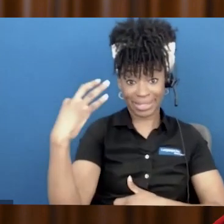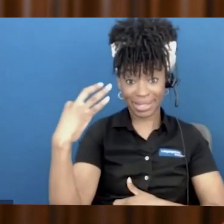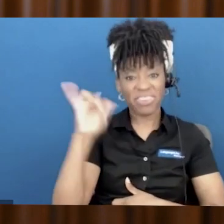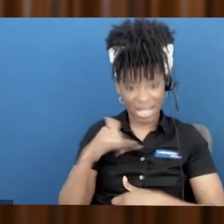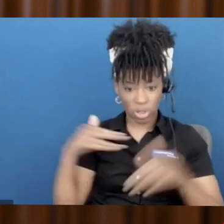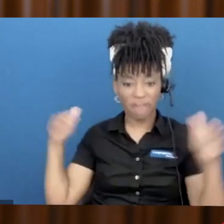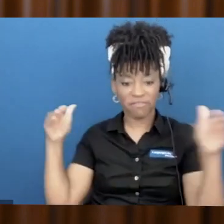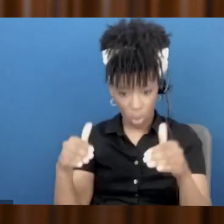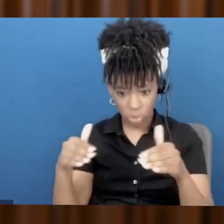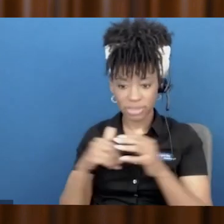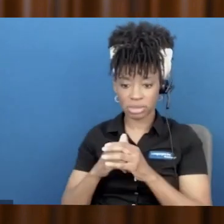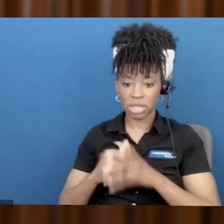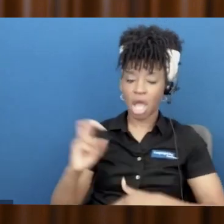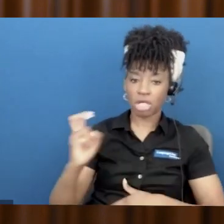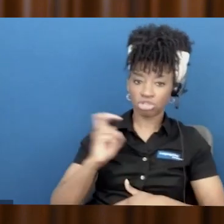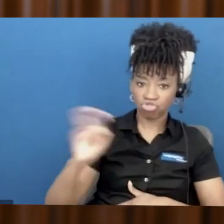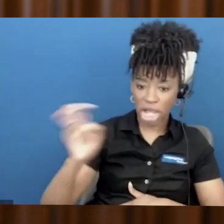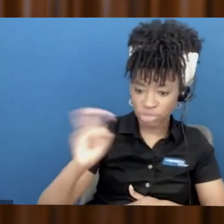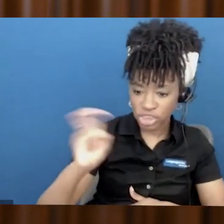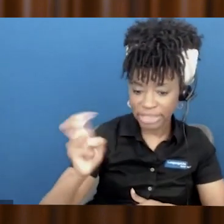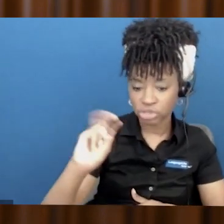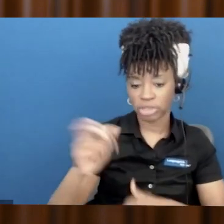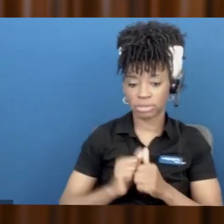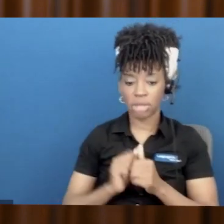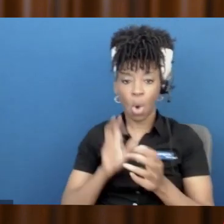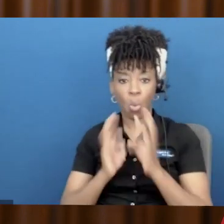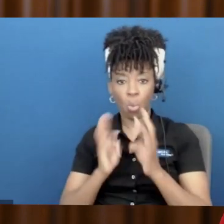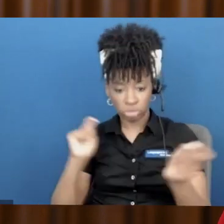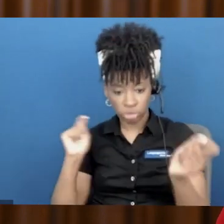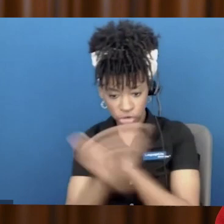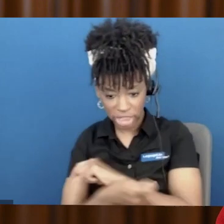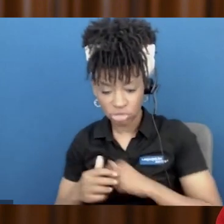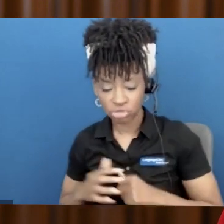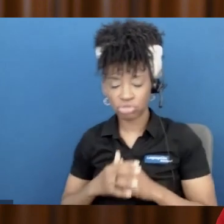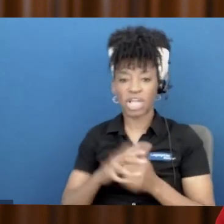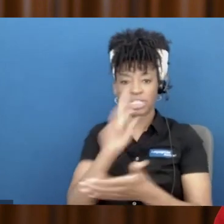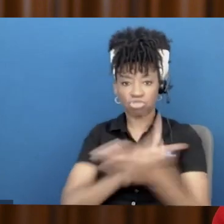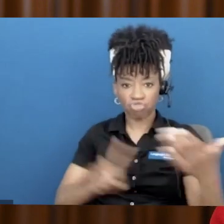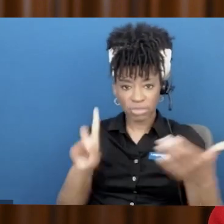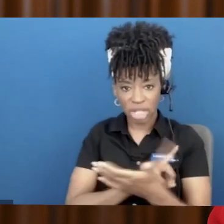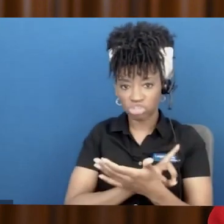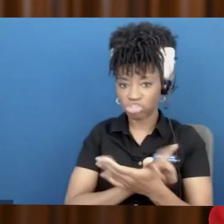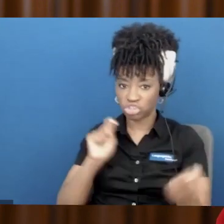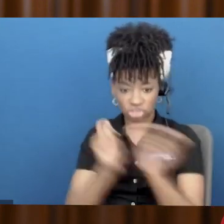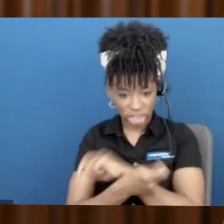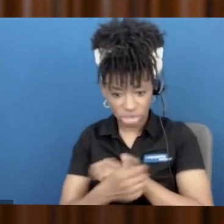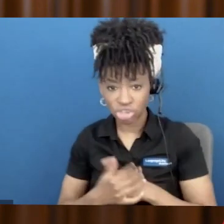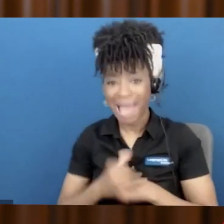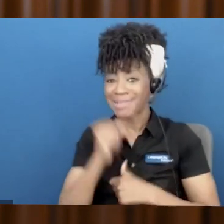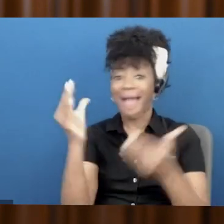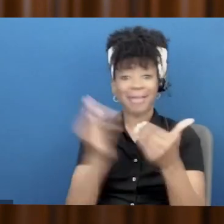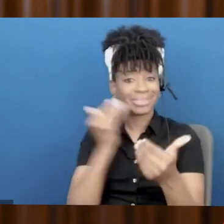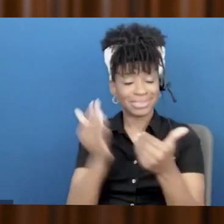rapid transit, combating climate change, and racial equity. This won't be easy. We have to work